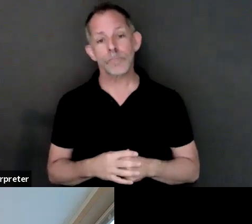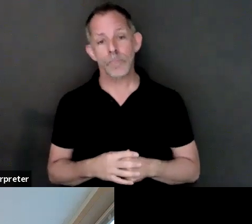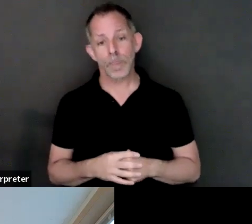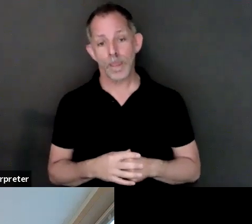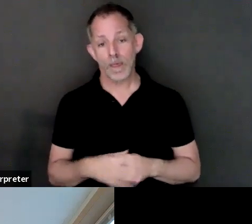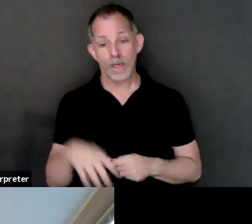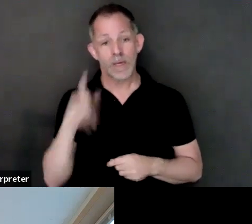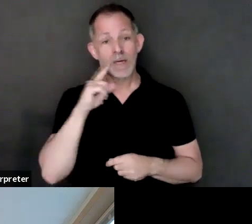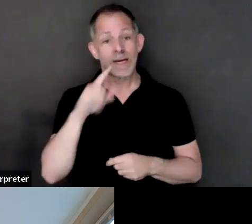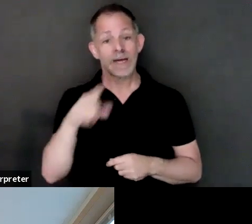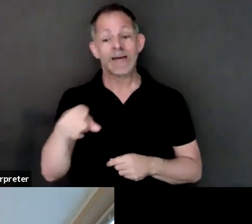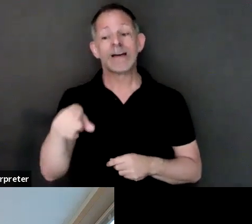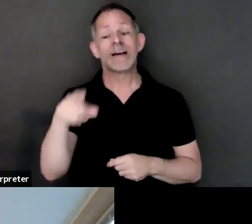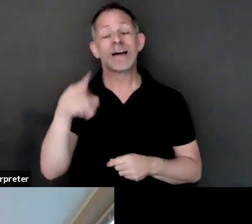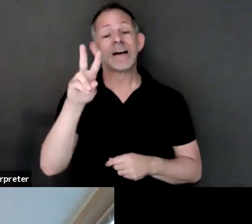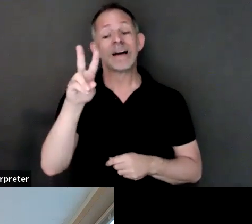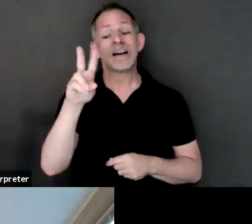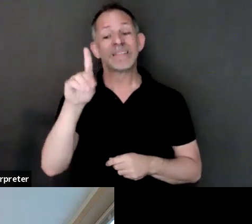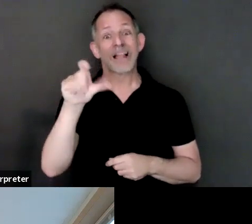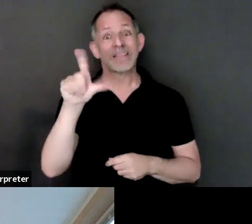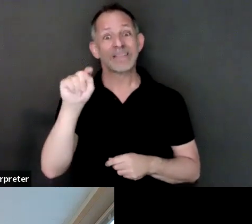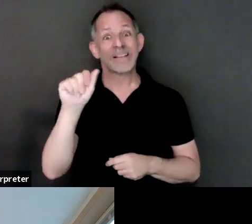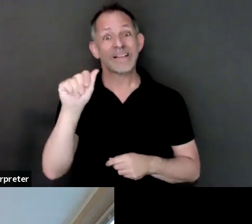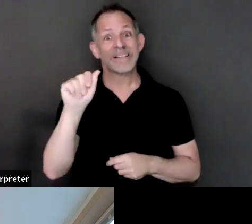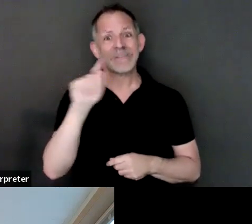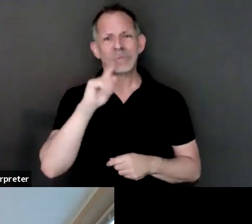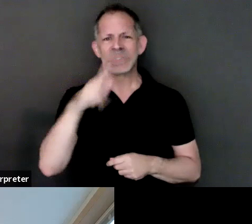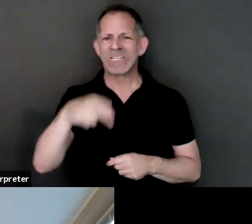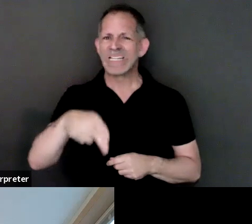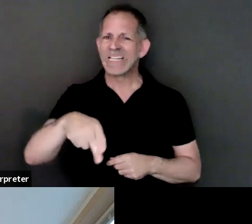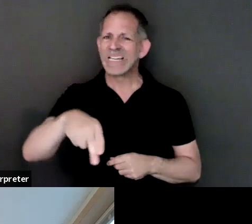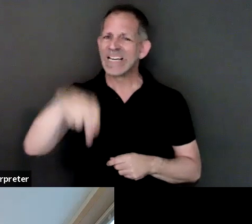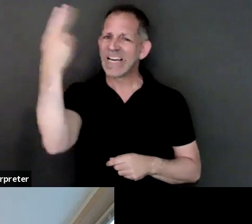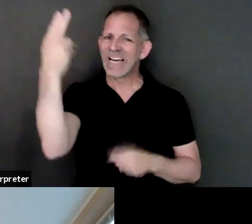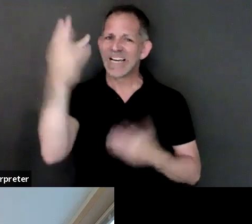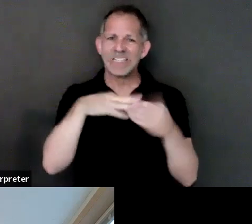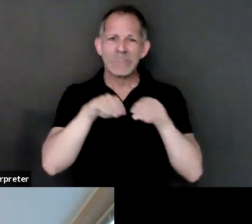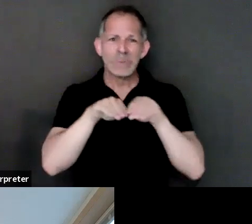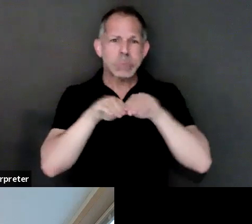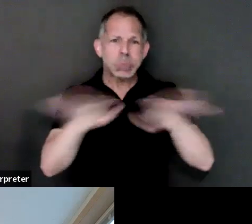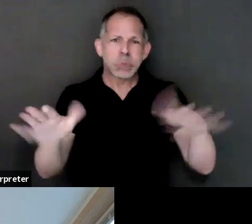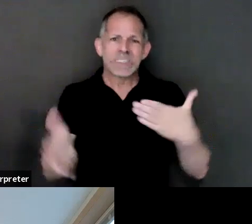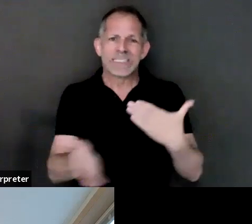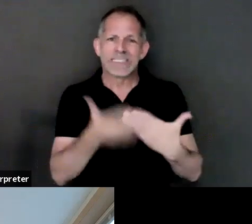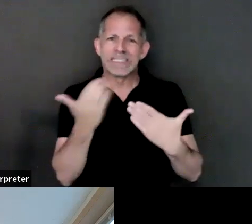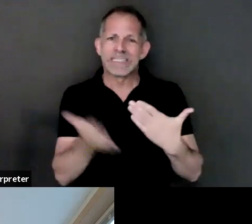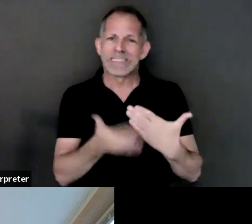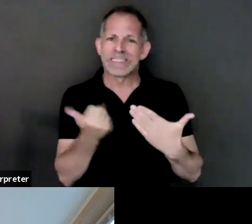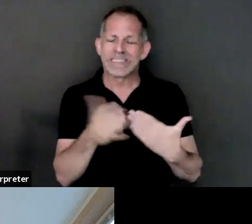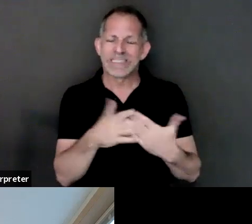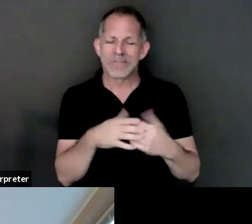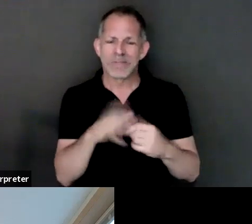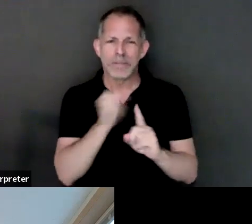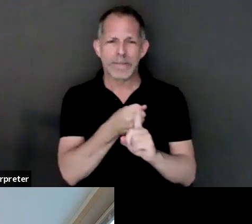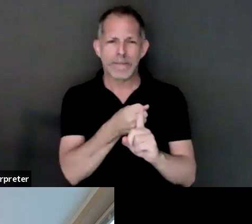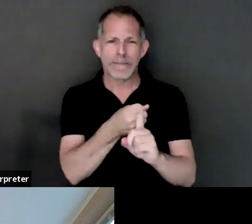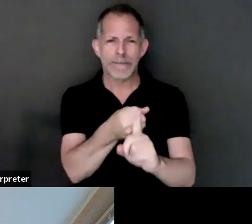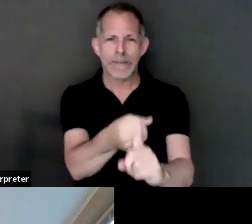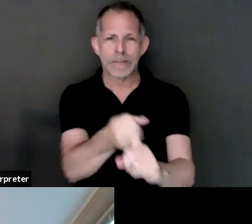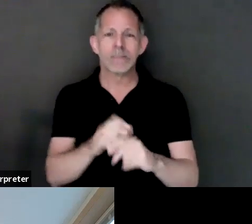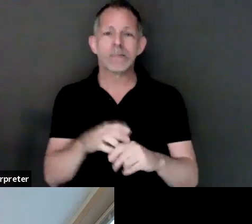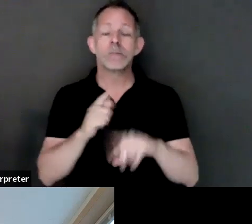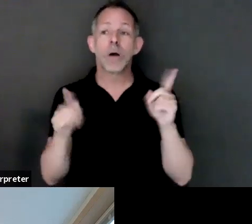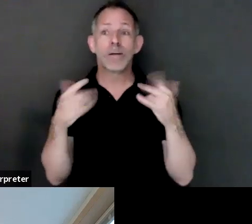has made things much worse for an already overburdened healthcare system, with hospitals and ICUs running at over